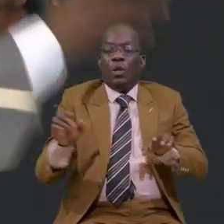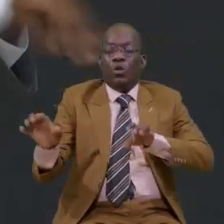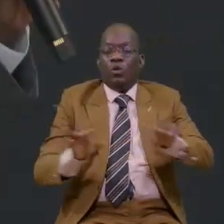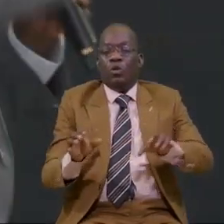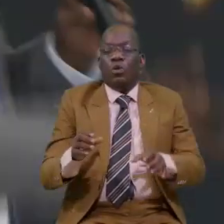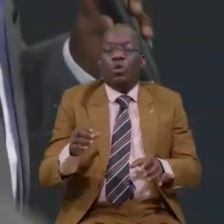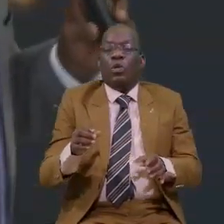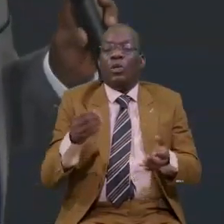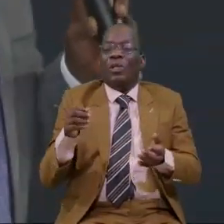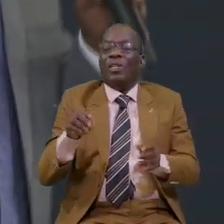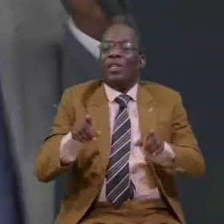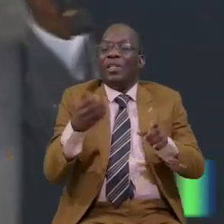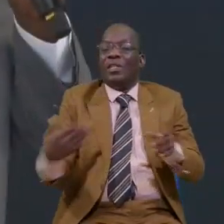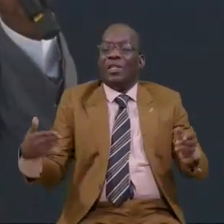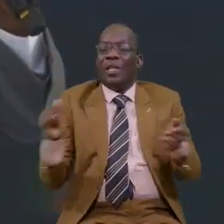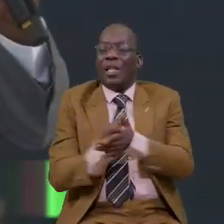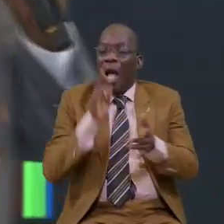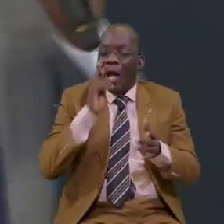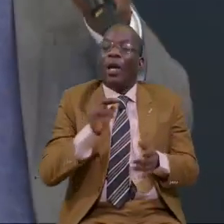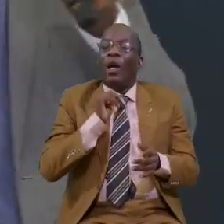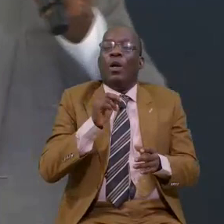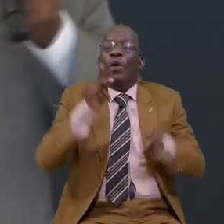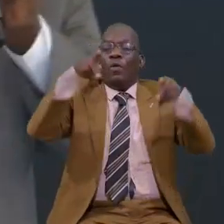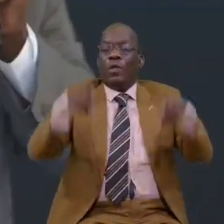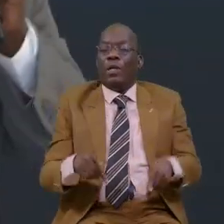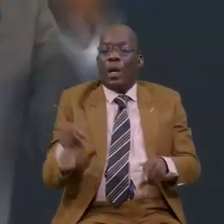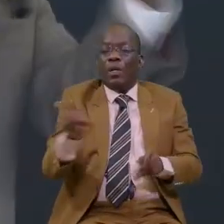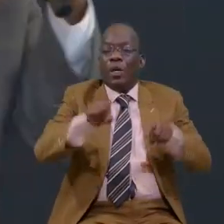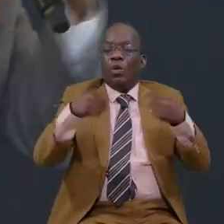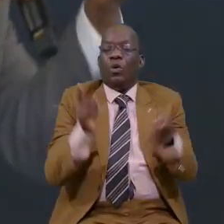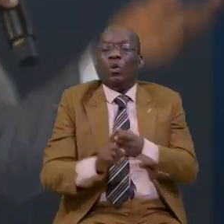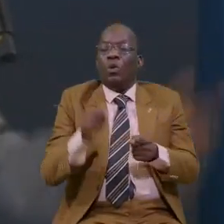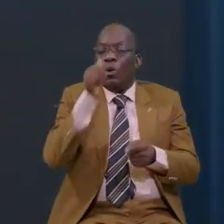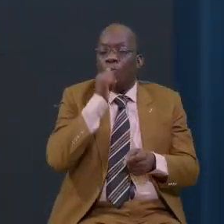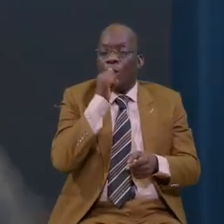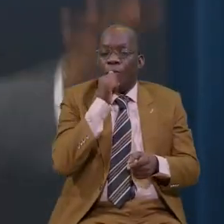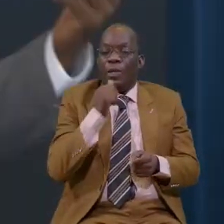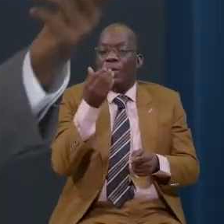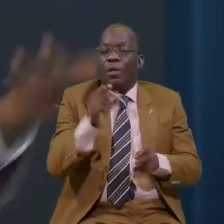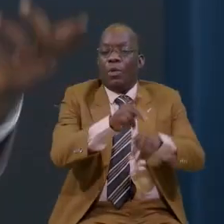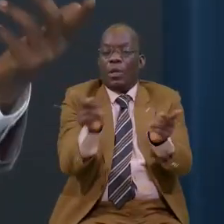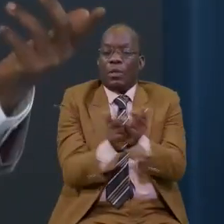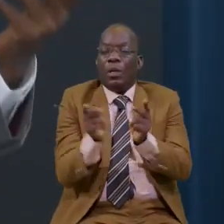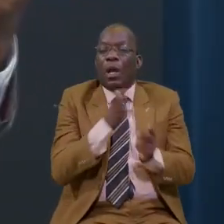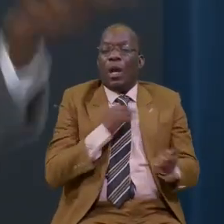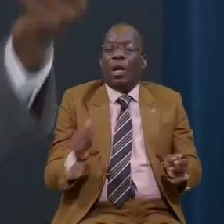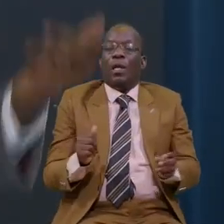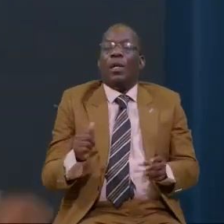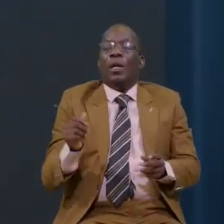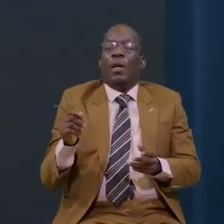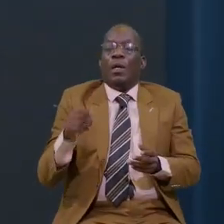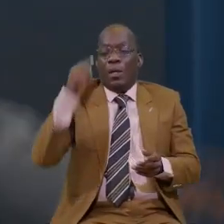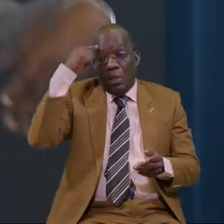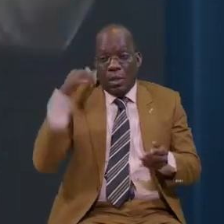there, they go to a private place, and the thing they have been throwing, they bring together the works of